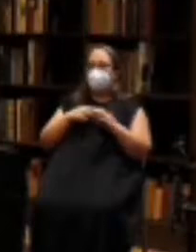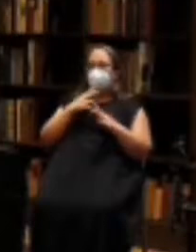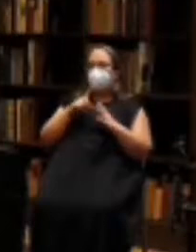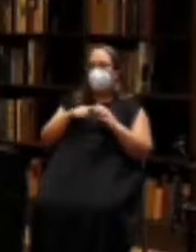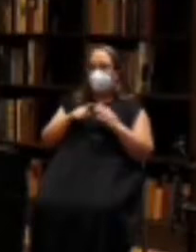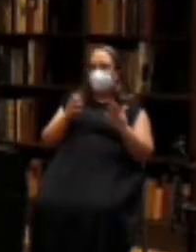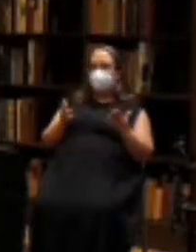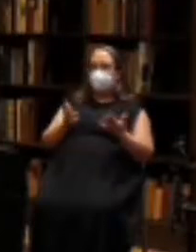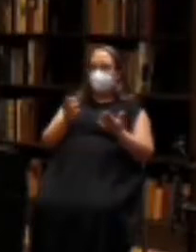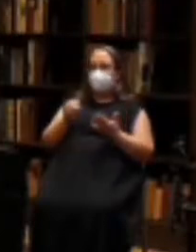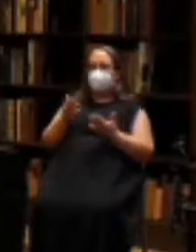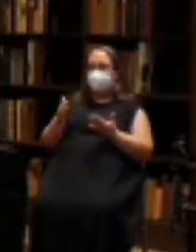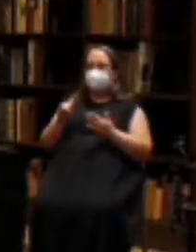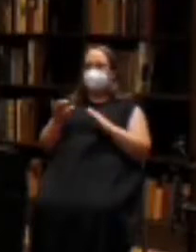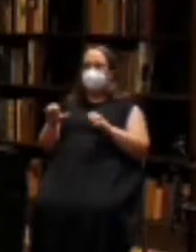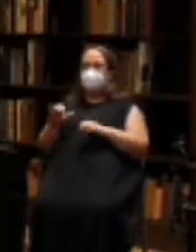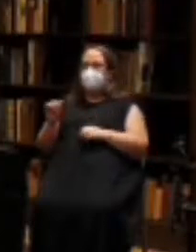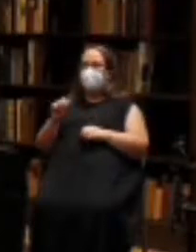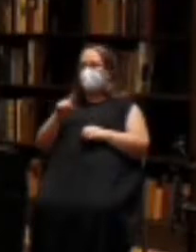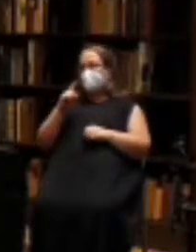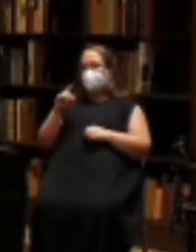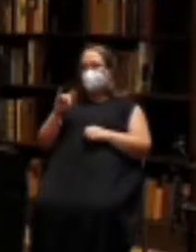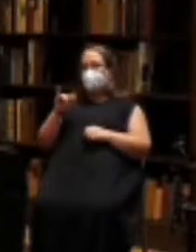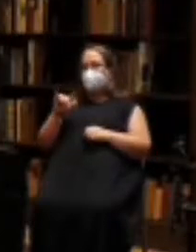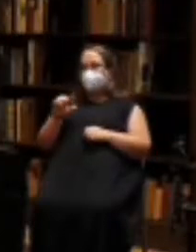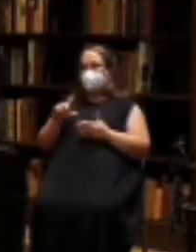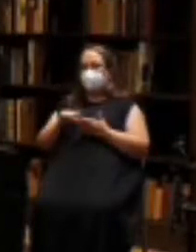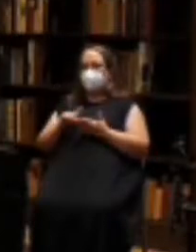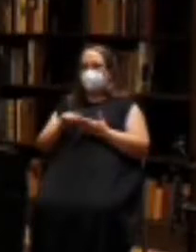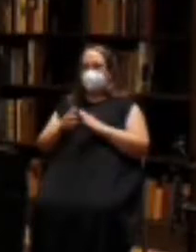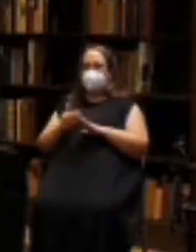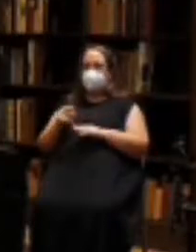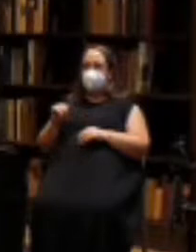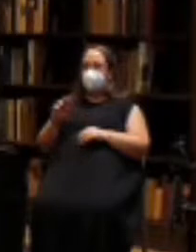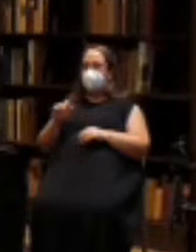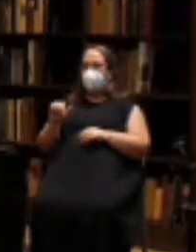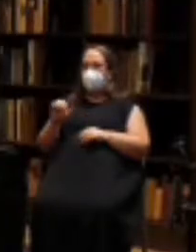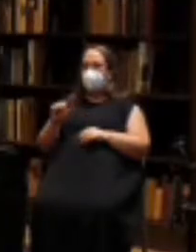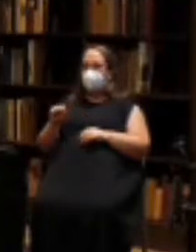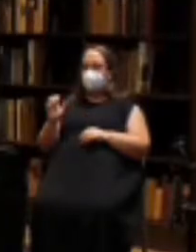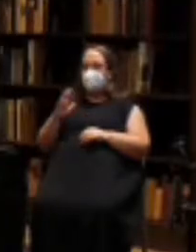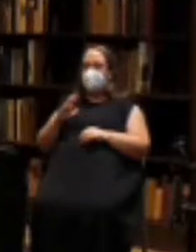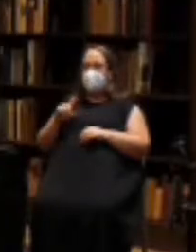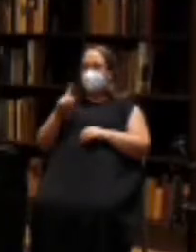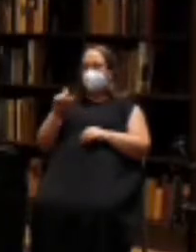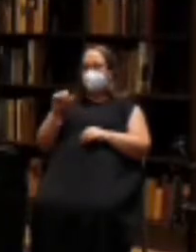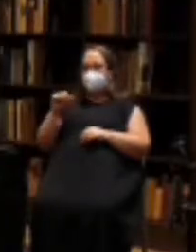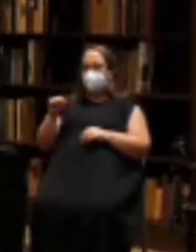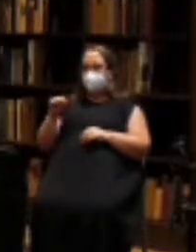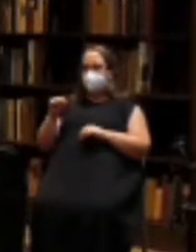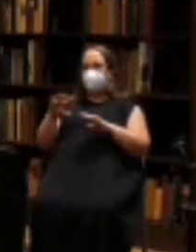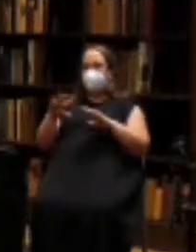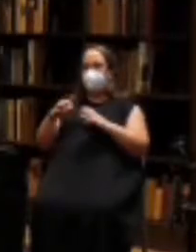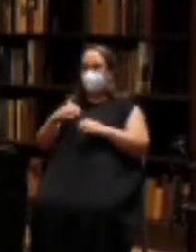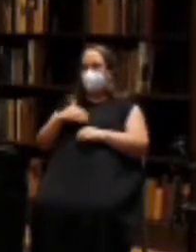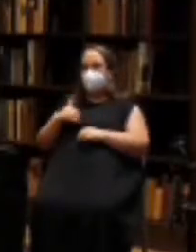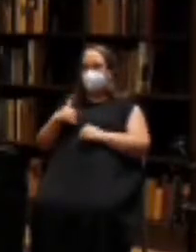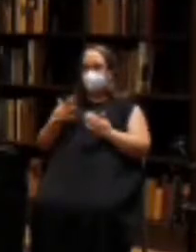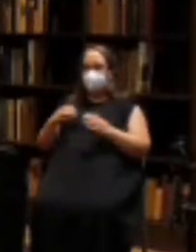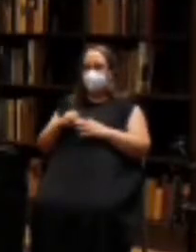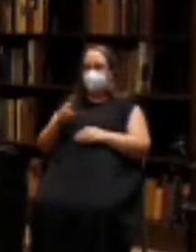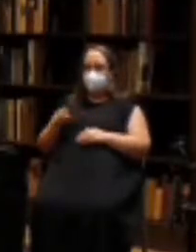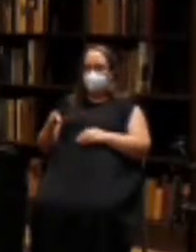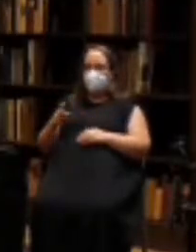talking about here and things and activities like Black Classic Press, which is run by Paul Coates, former Black Panther Party member in